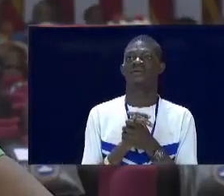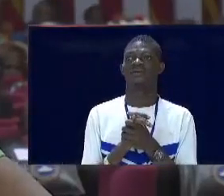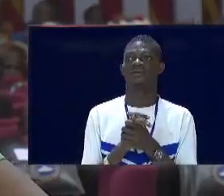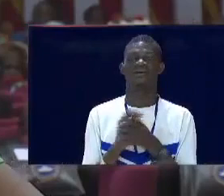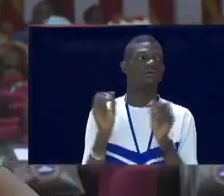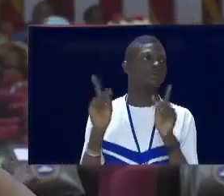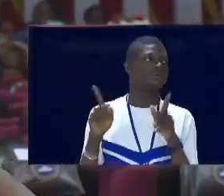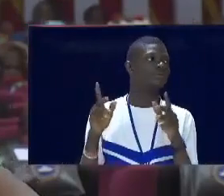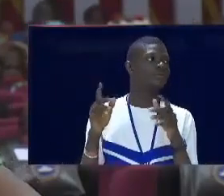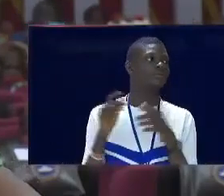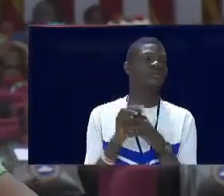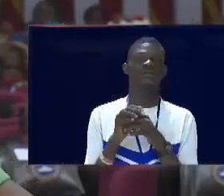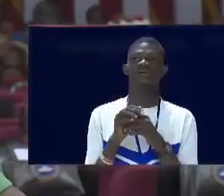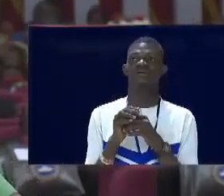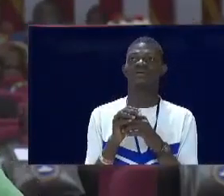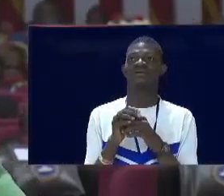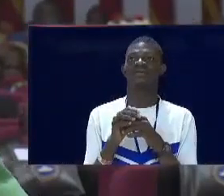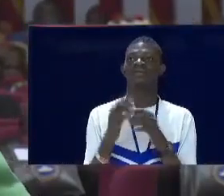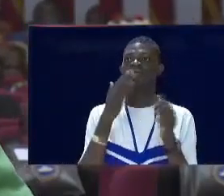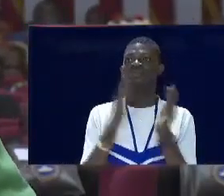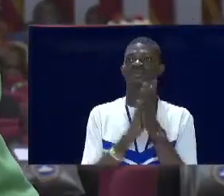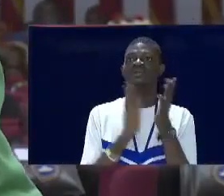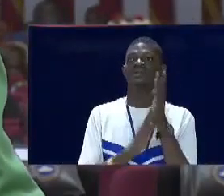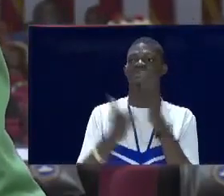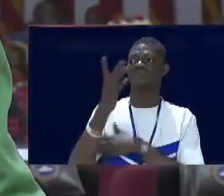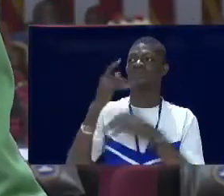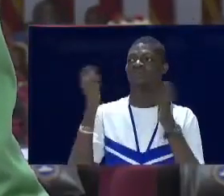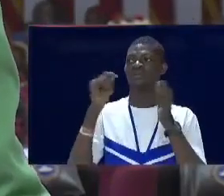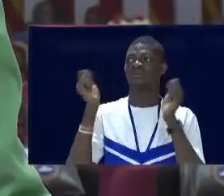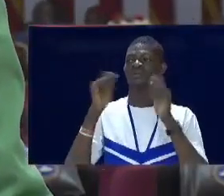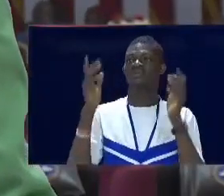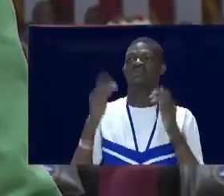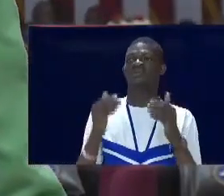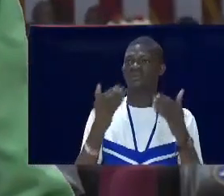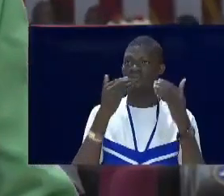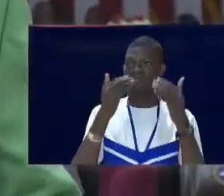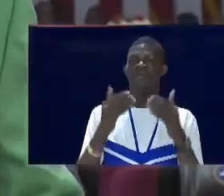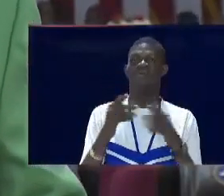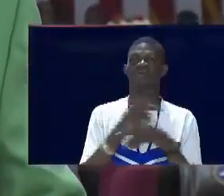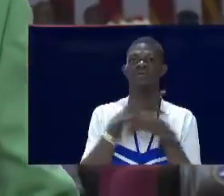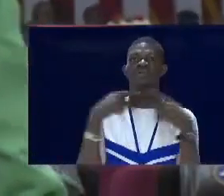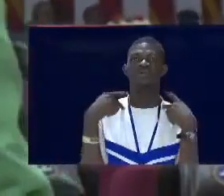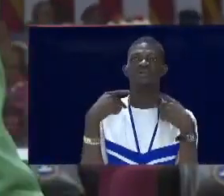Okay. Praise God. Hallelujah. Thank you, pastors.